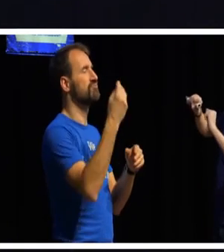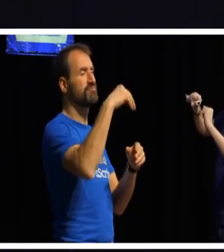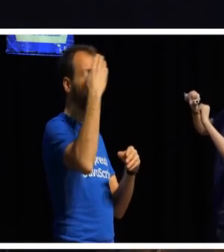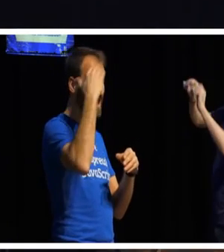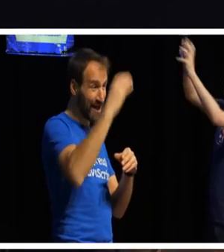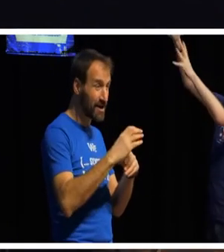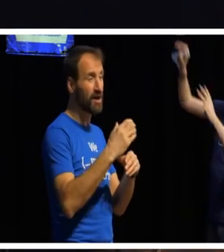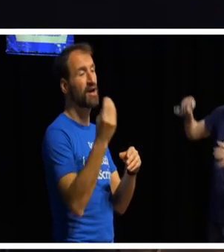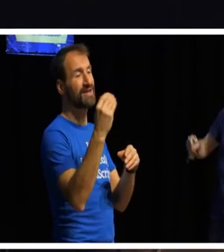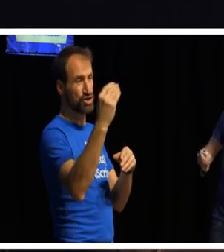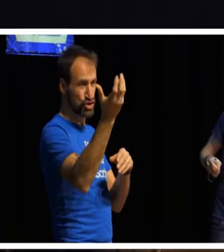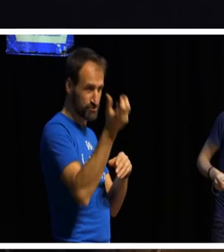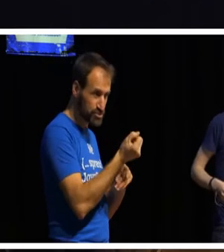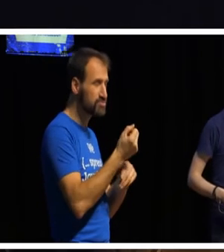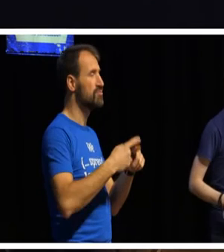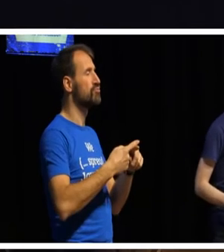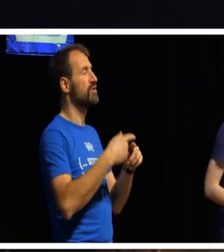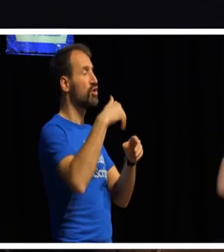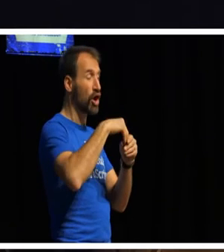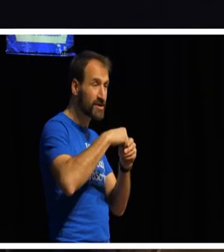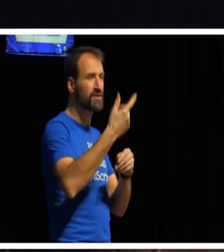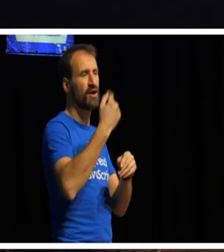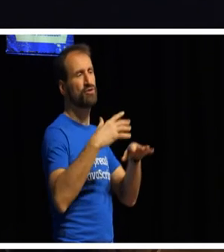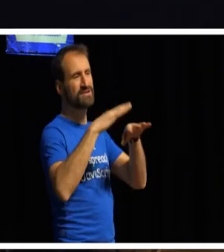from the network and getting the footer there from a